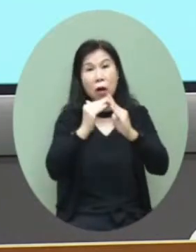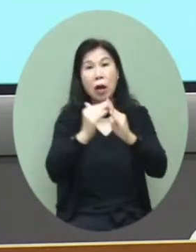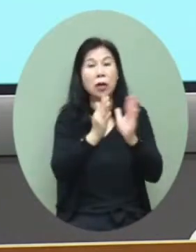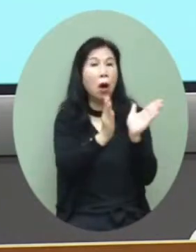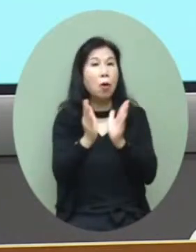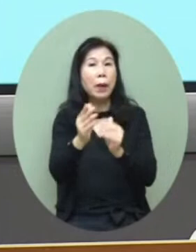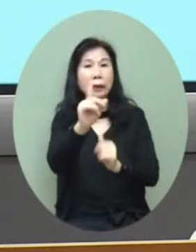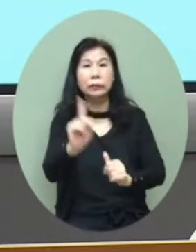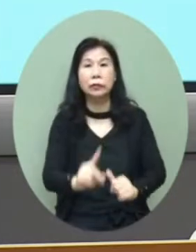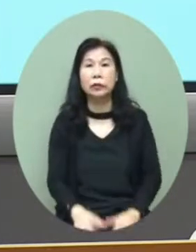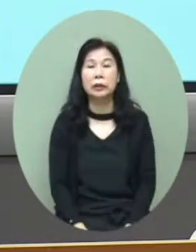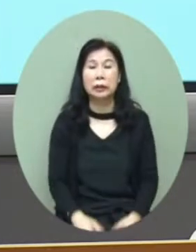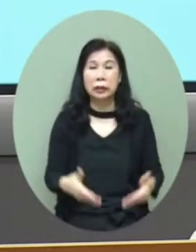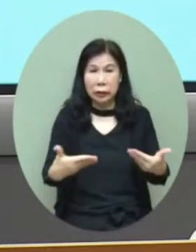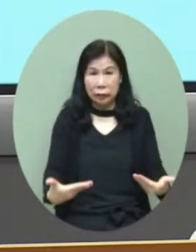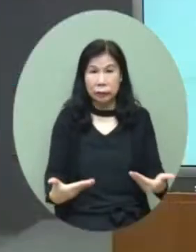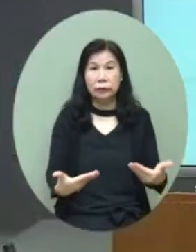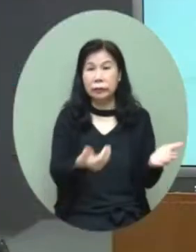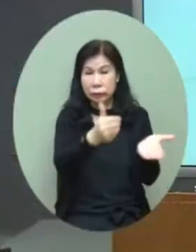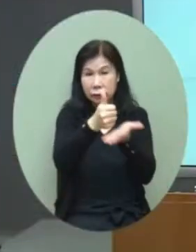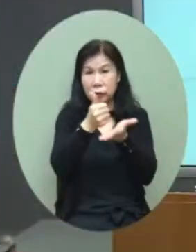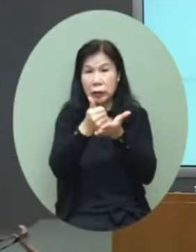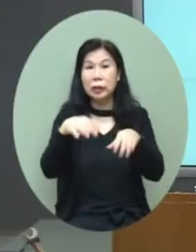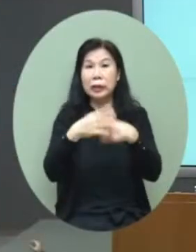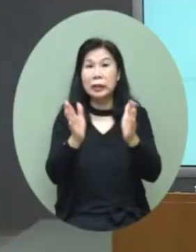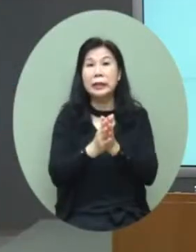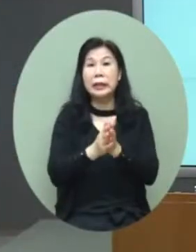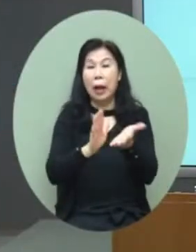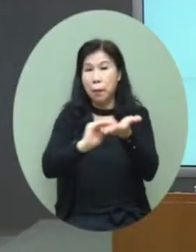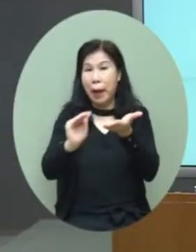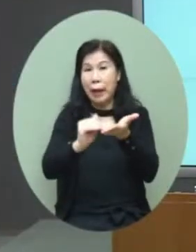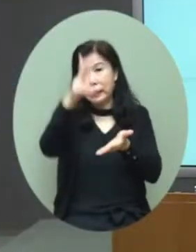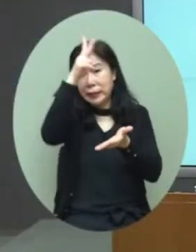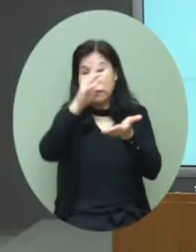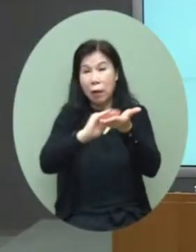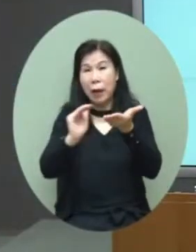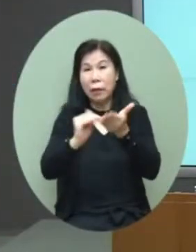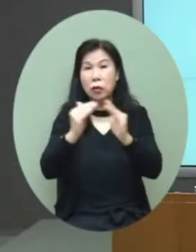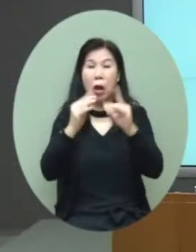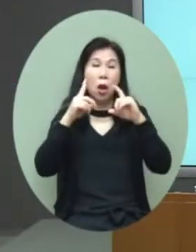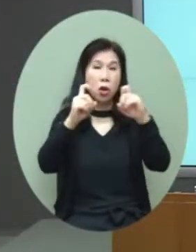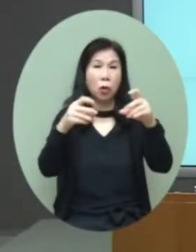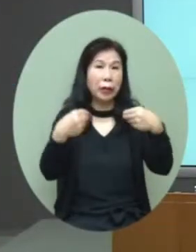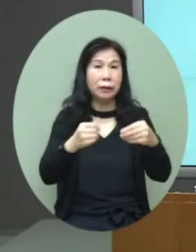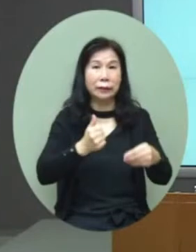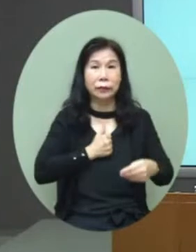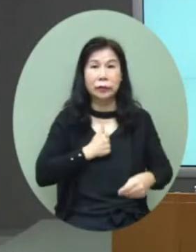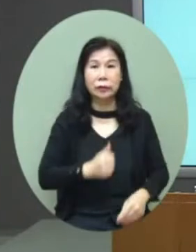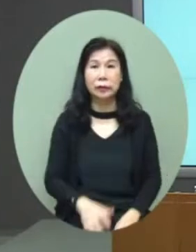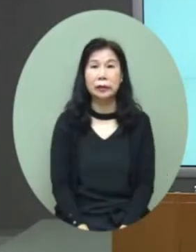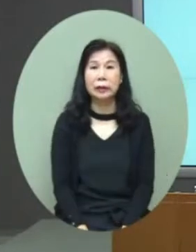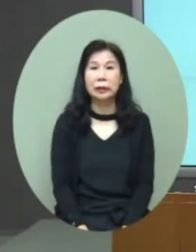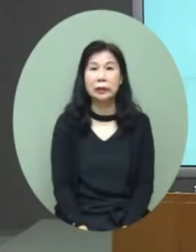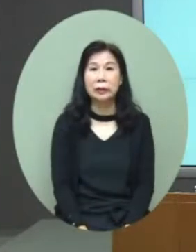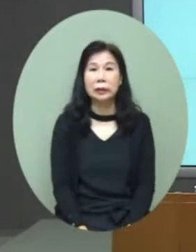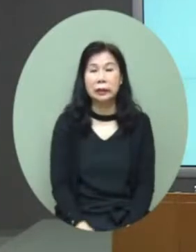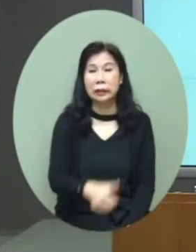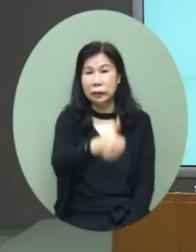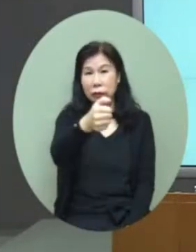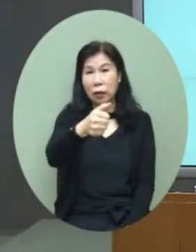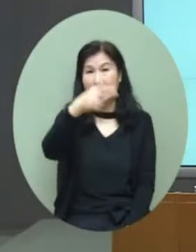will give you information about hotel bookings. Professor